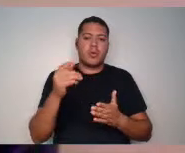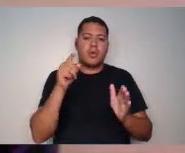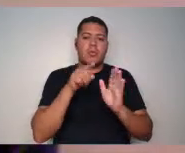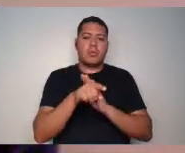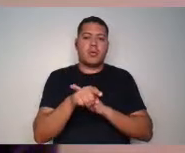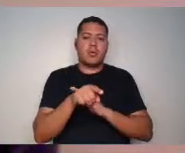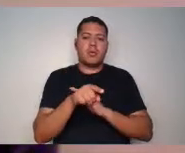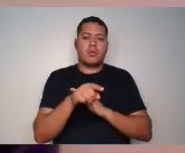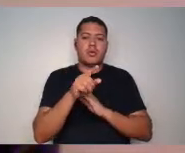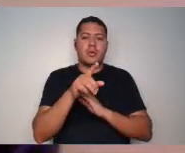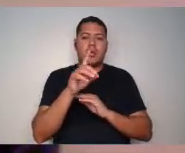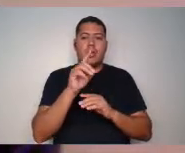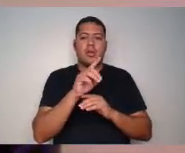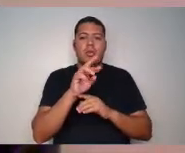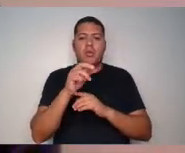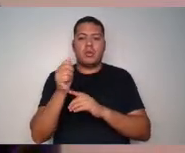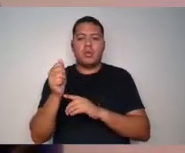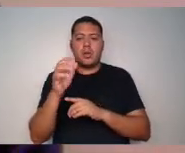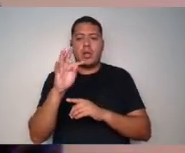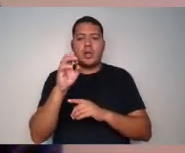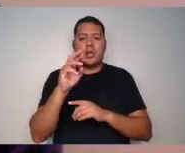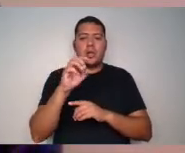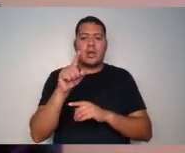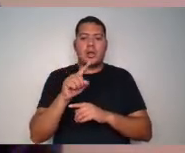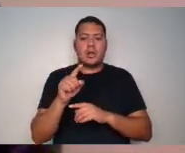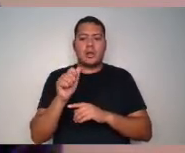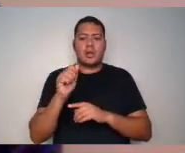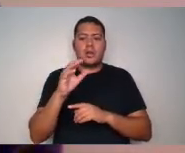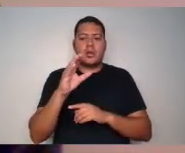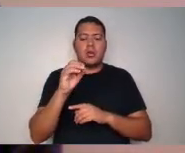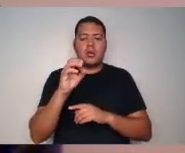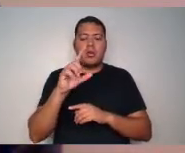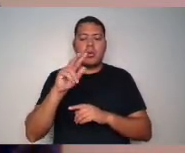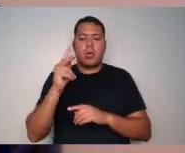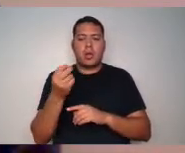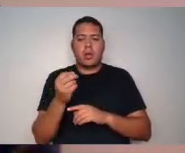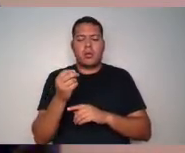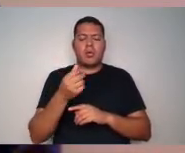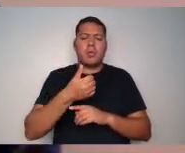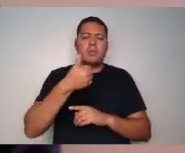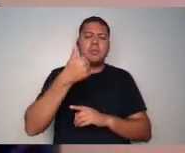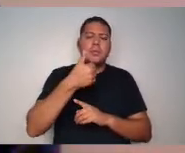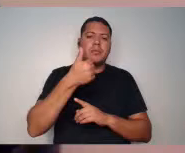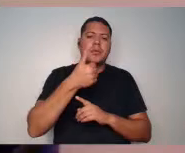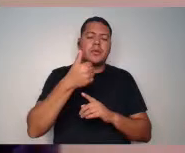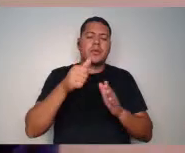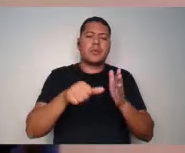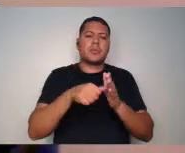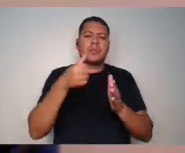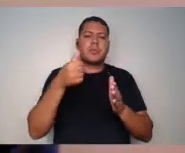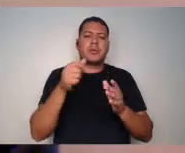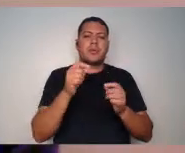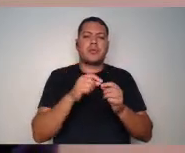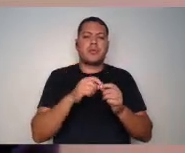Dirigidas à doutora and Teresa. I'm going to address the first question for Dr. Teresa Coelho.